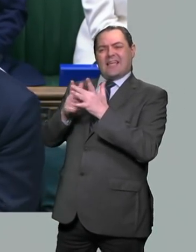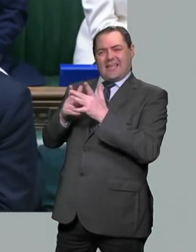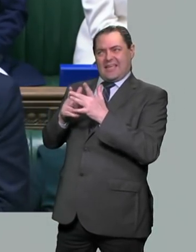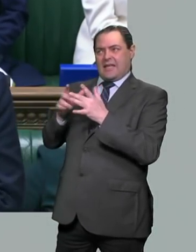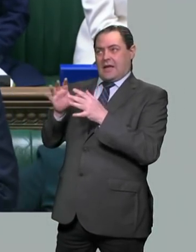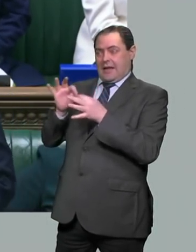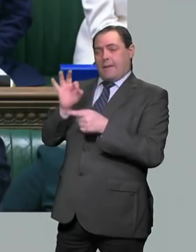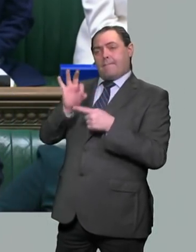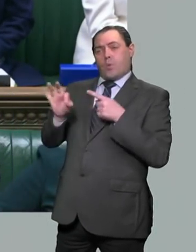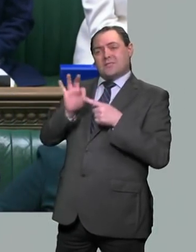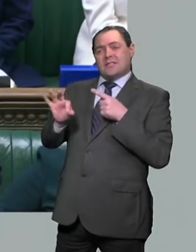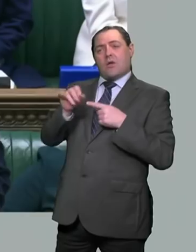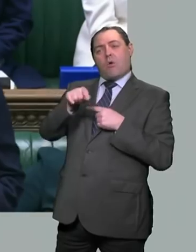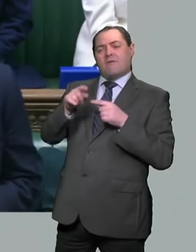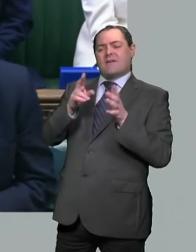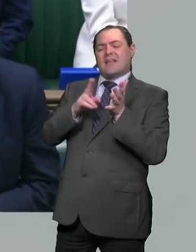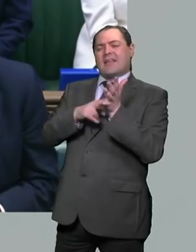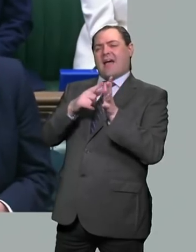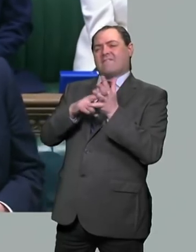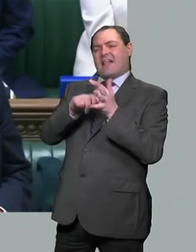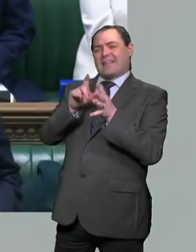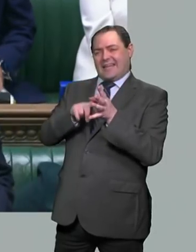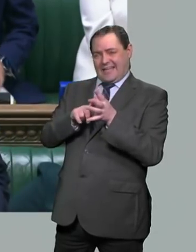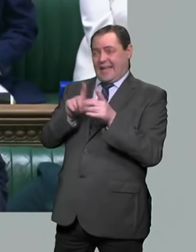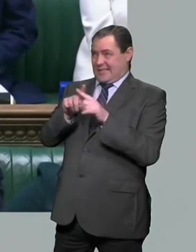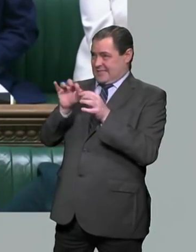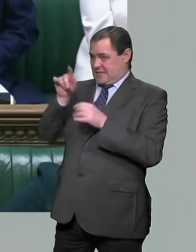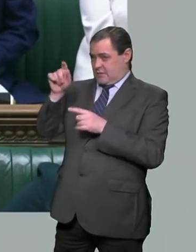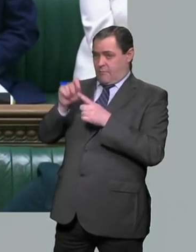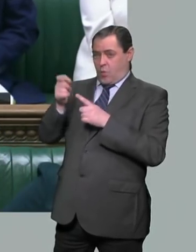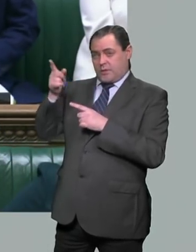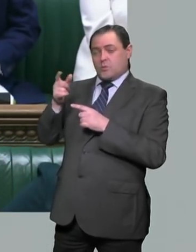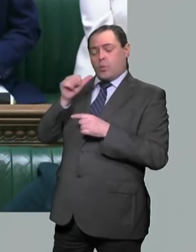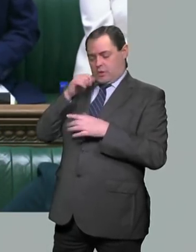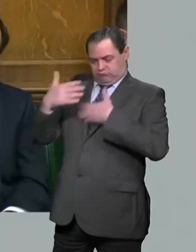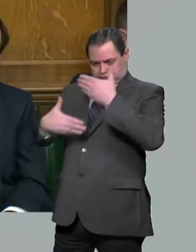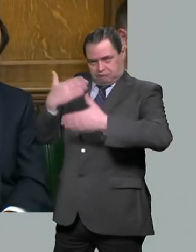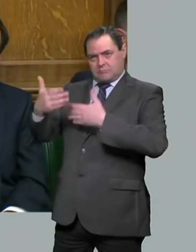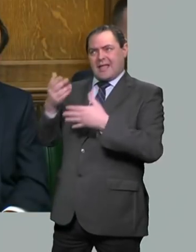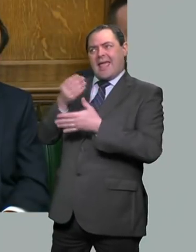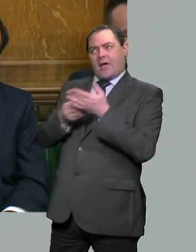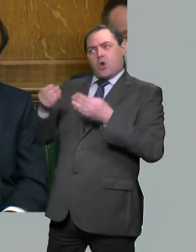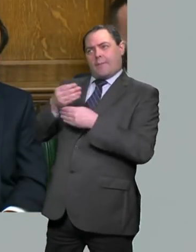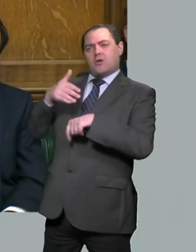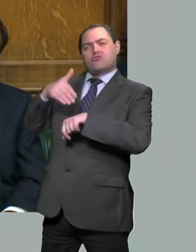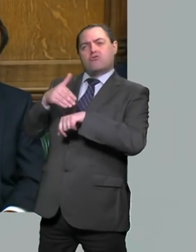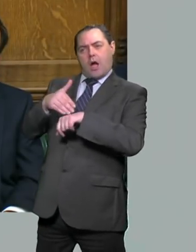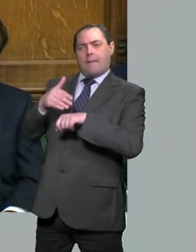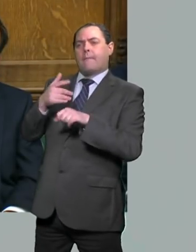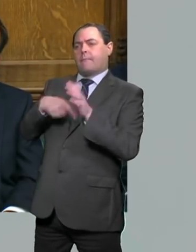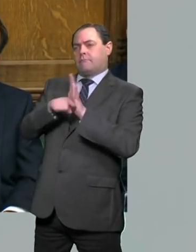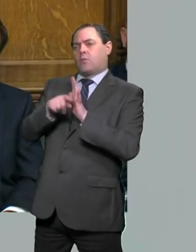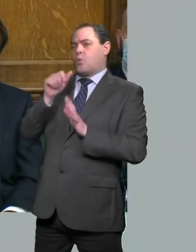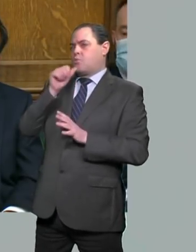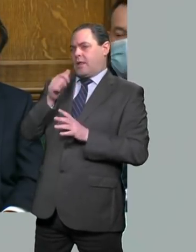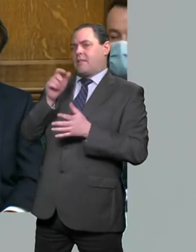the poisoning of Alexei Navalny. And to his point, Mr. Speaker, we are bringing forward the economic crime bill so that it will take place,